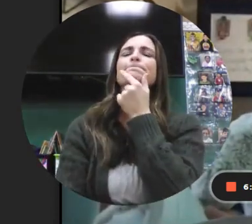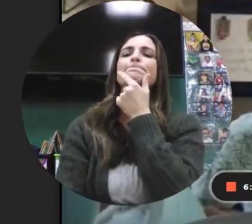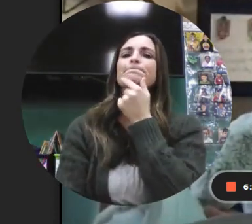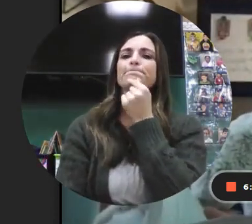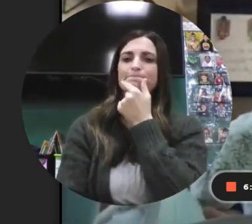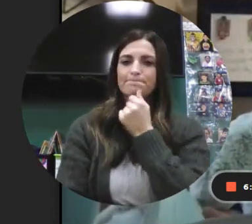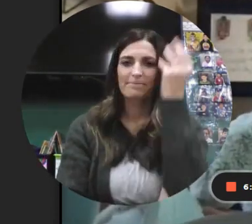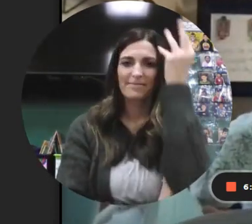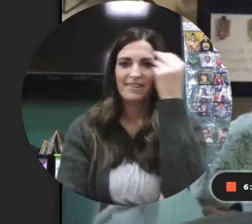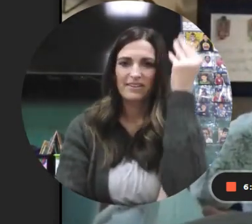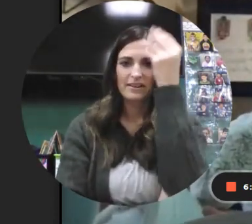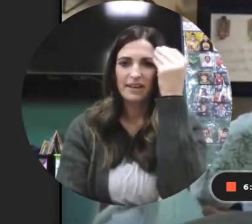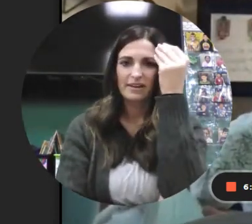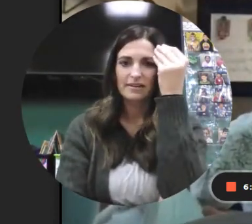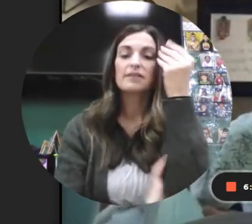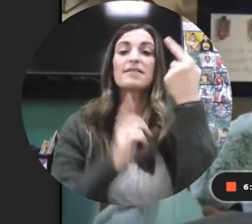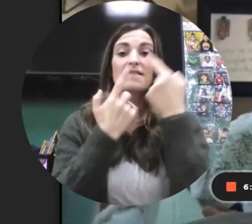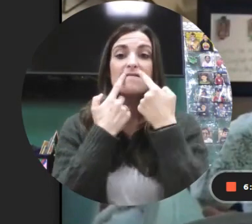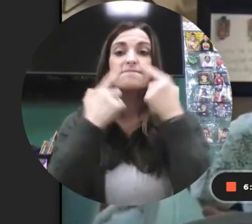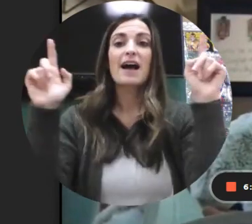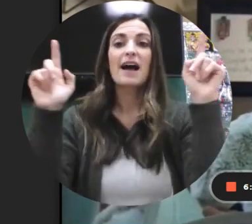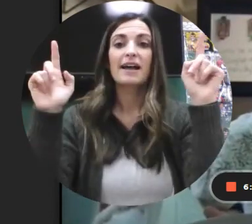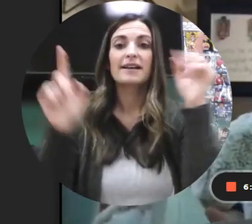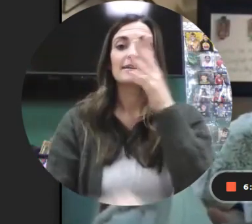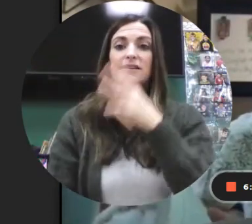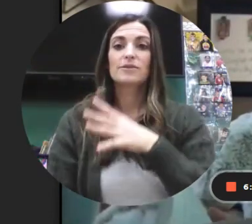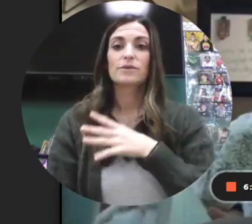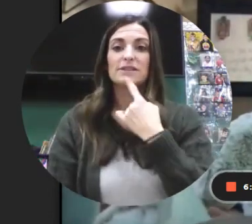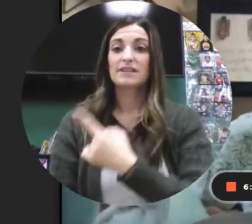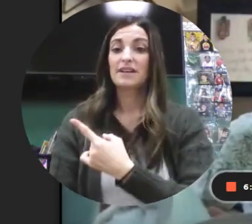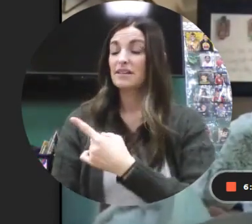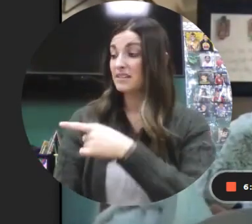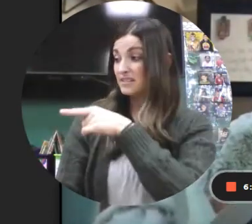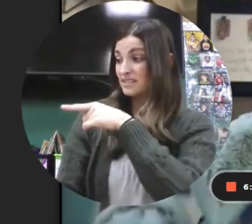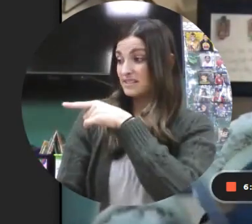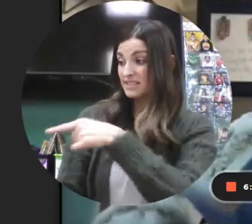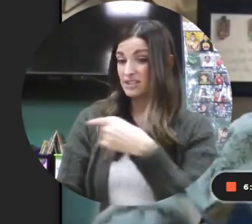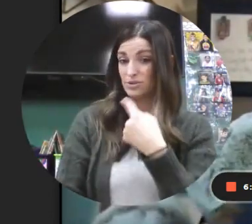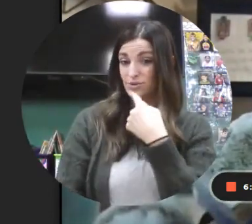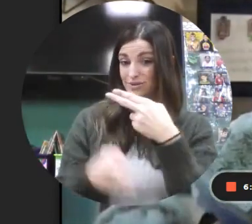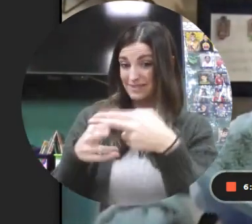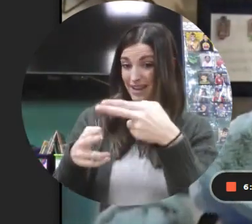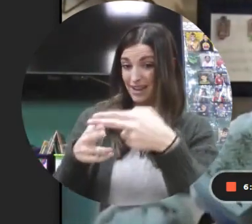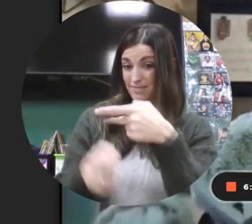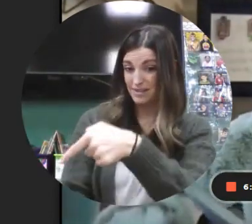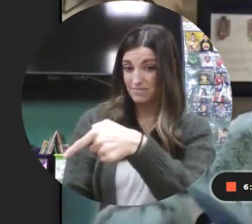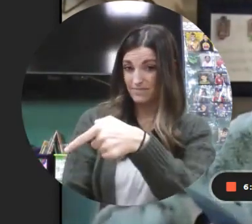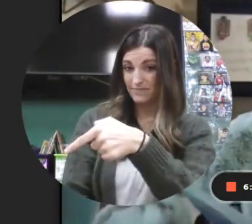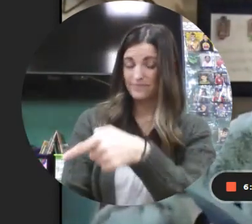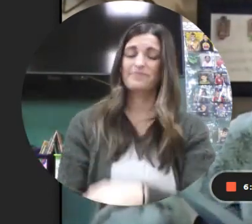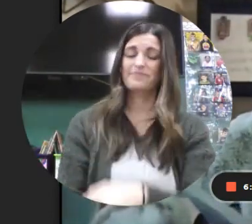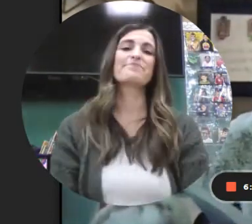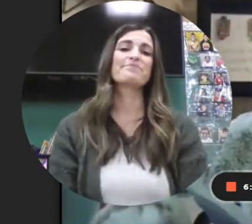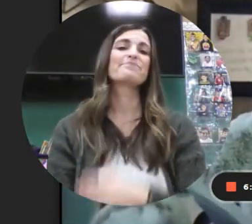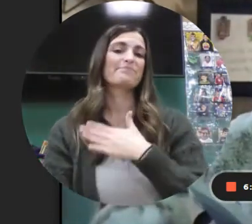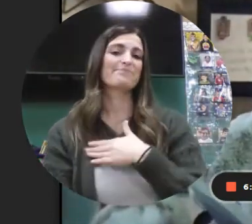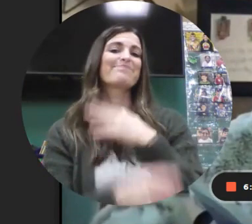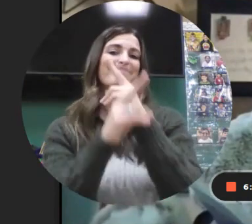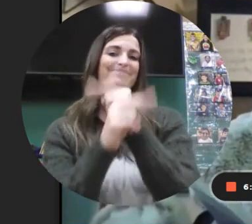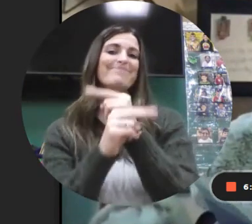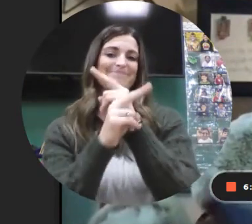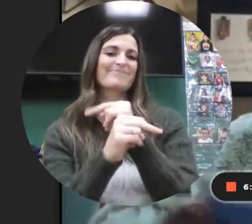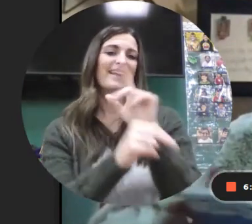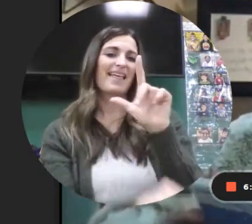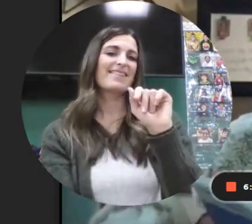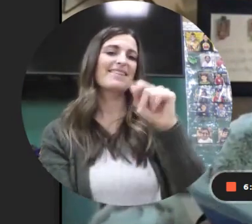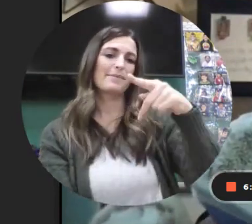thinking. Finally, the woman said softly, Did you give him a name? Monsieur Lapin, I said quietly,